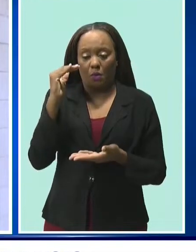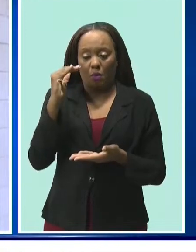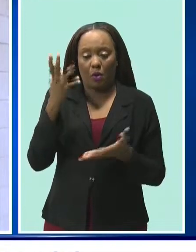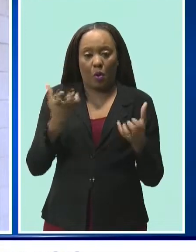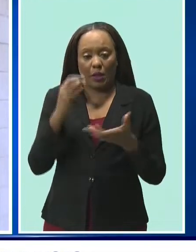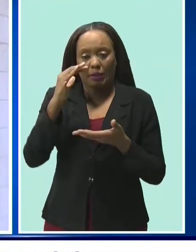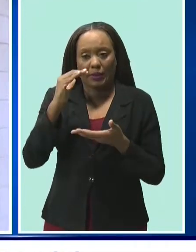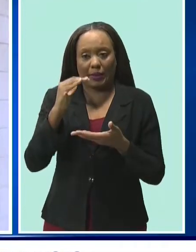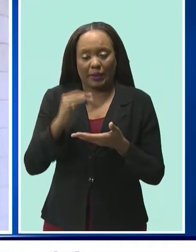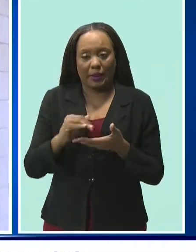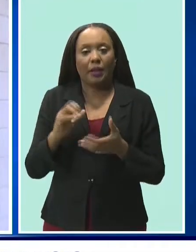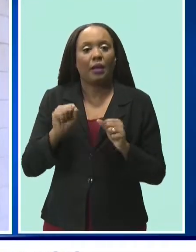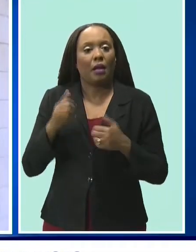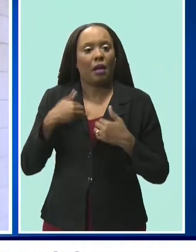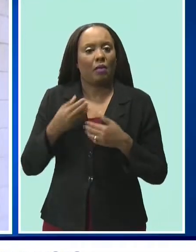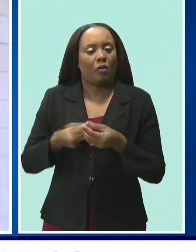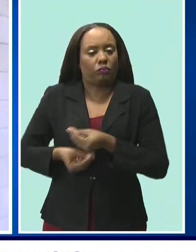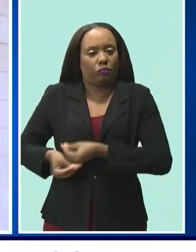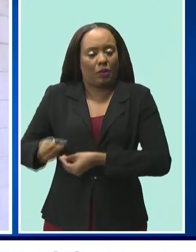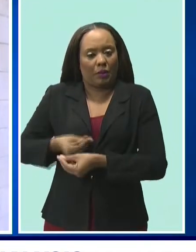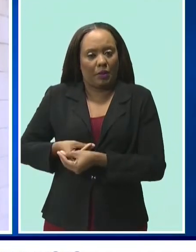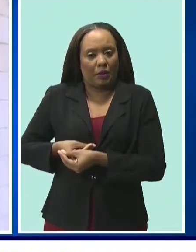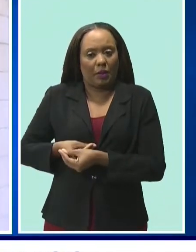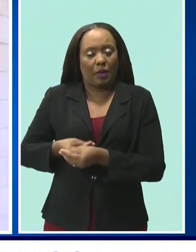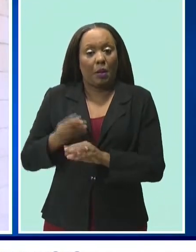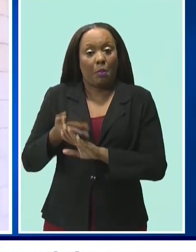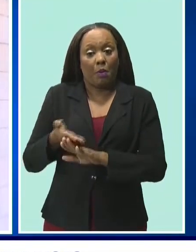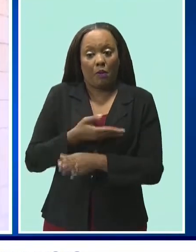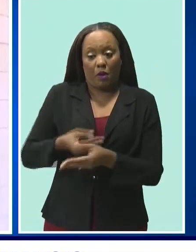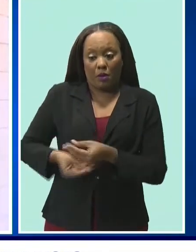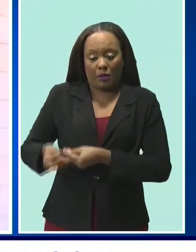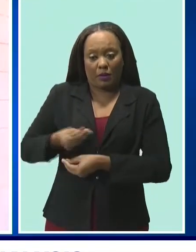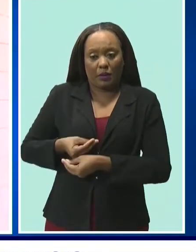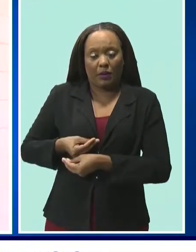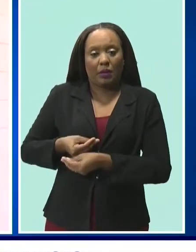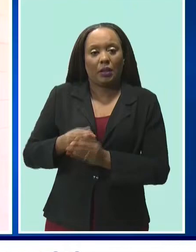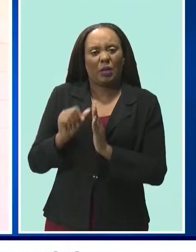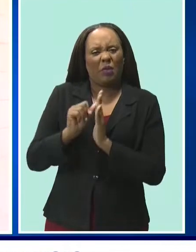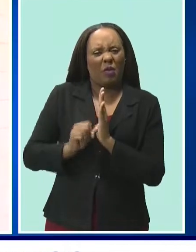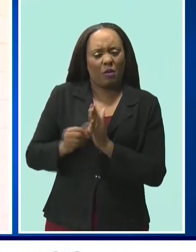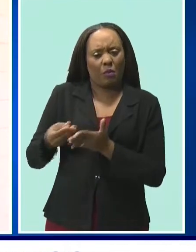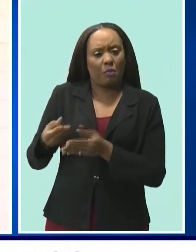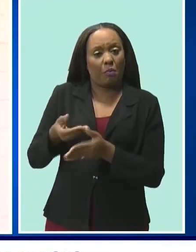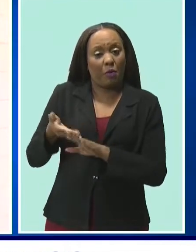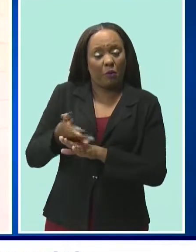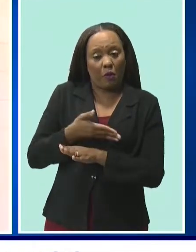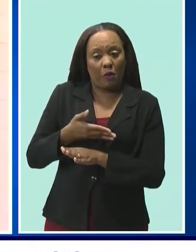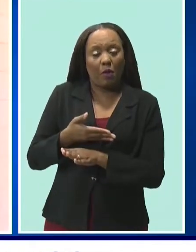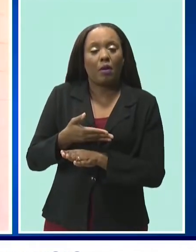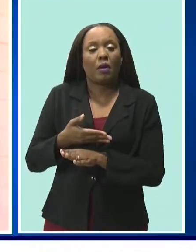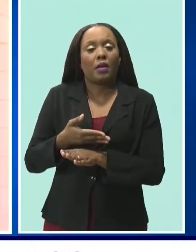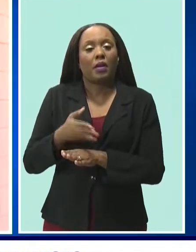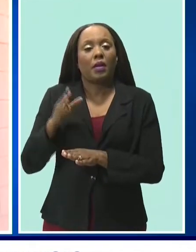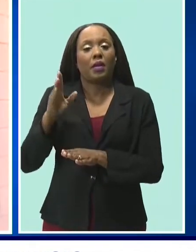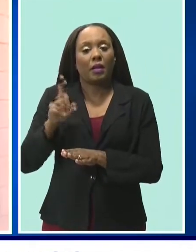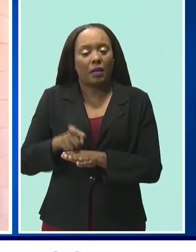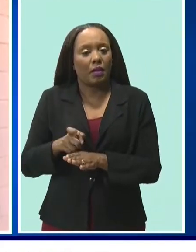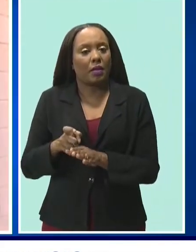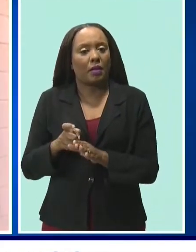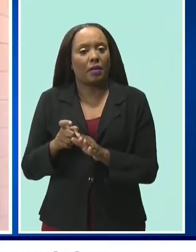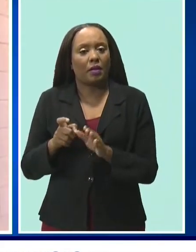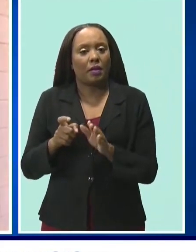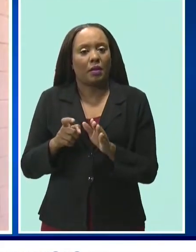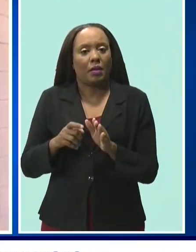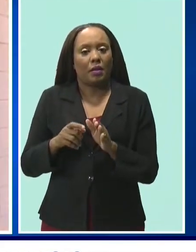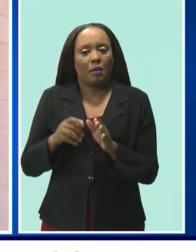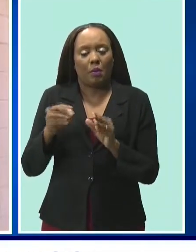just during the transplanted post-op period you require medications to suppress the immune system so that your kidney is not rejected, but that cost is